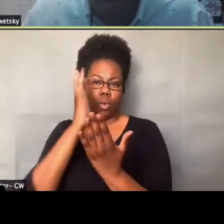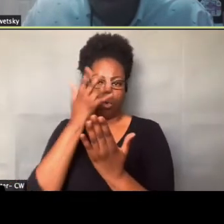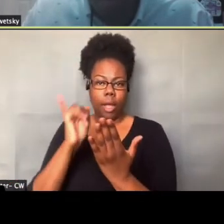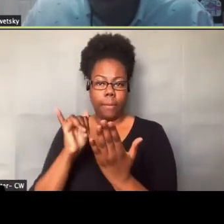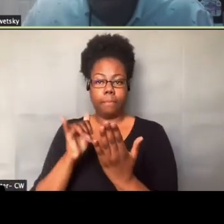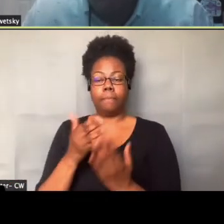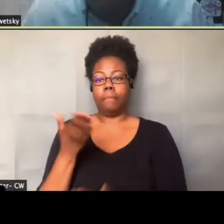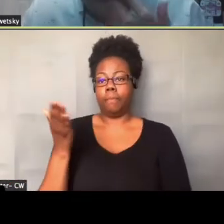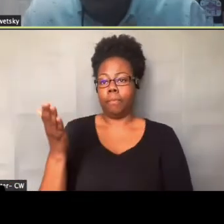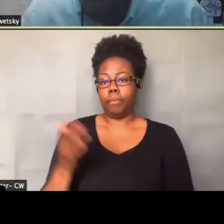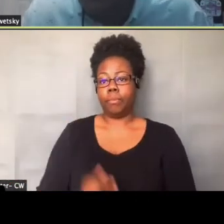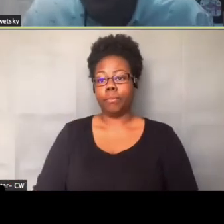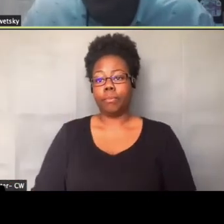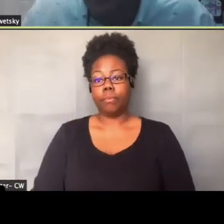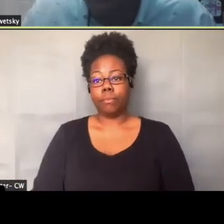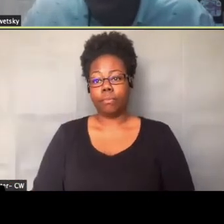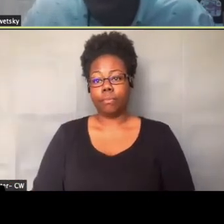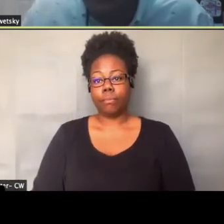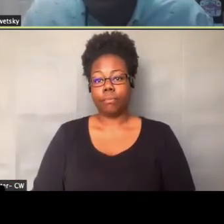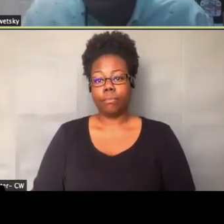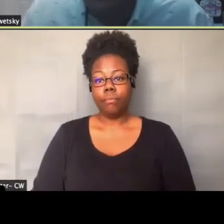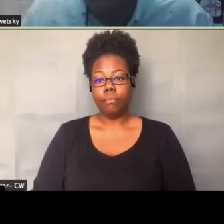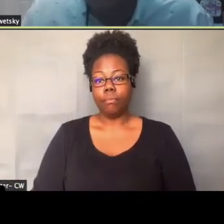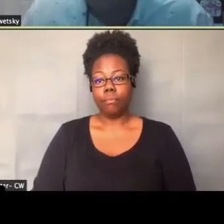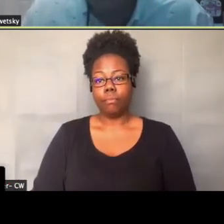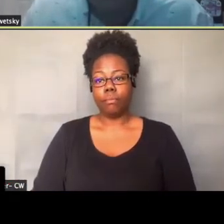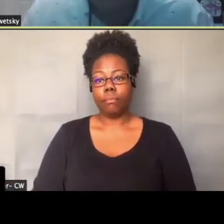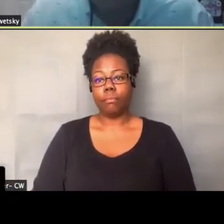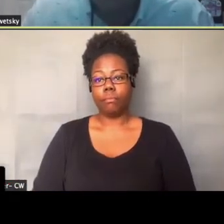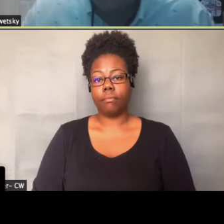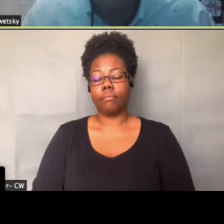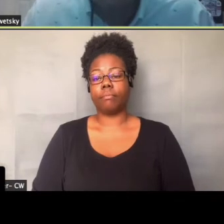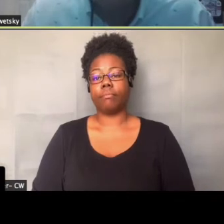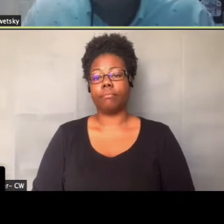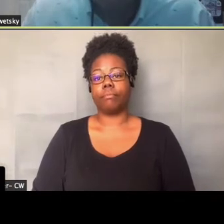table for 2 at 2 p.m. so it can correct itself, and etc.